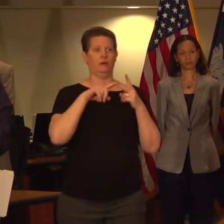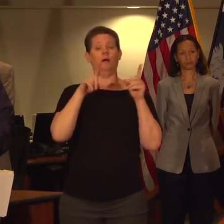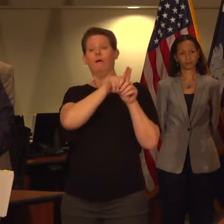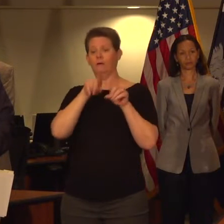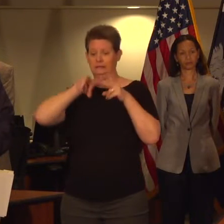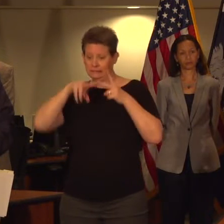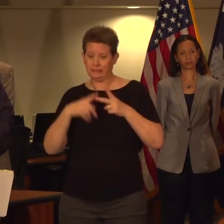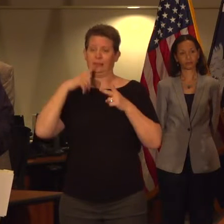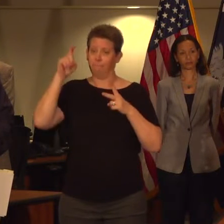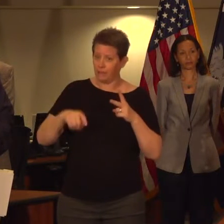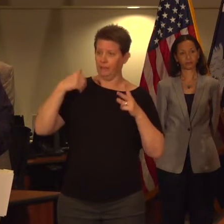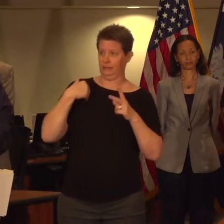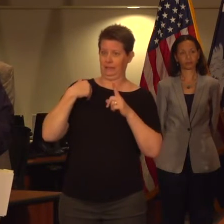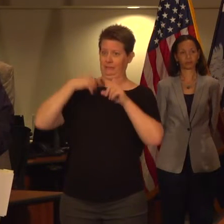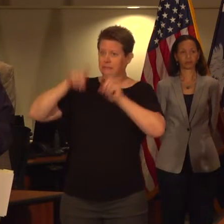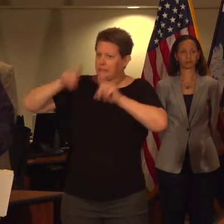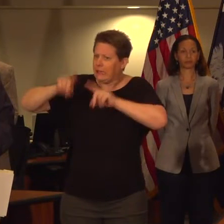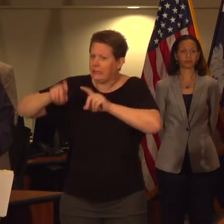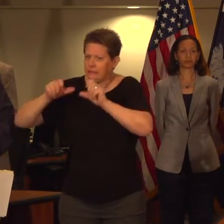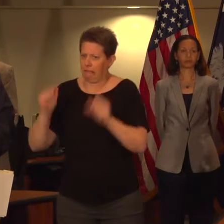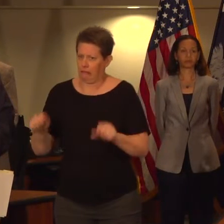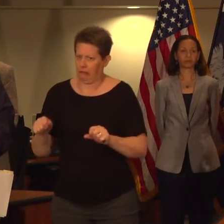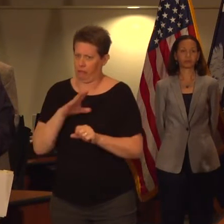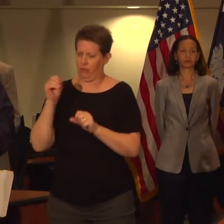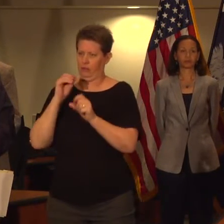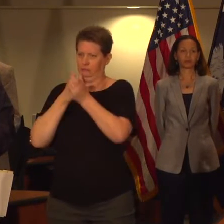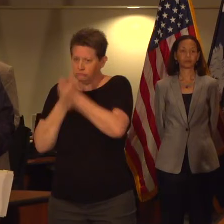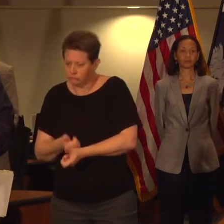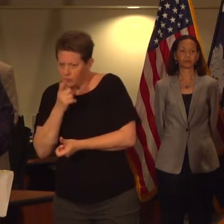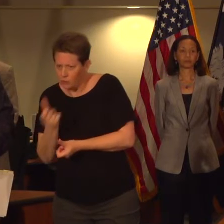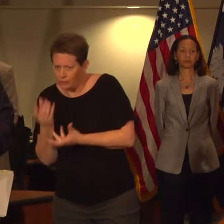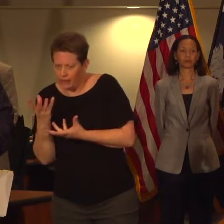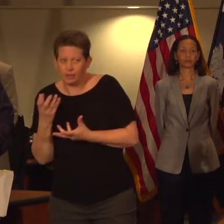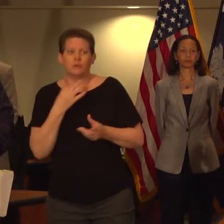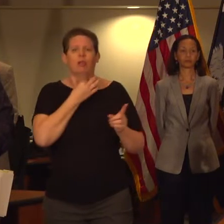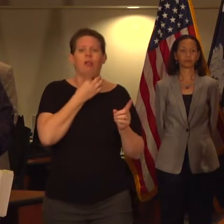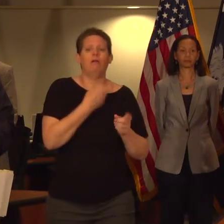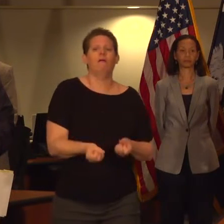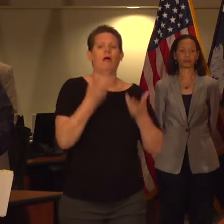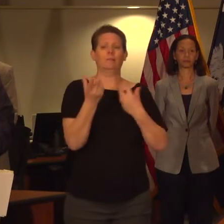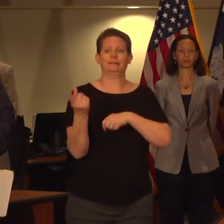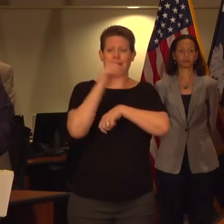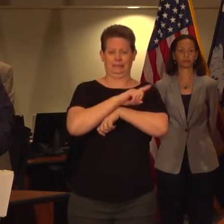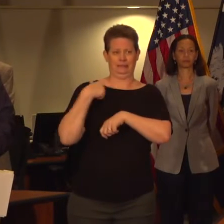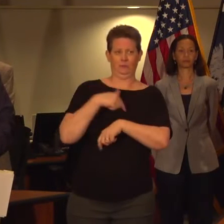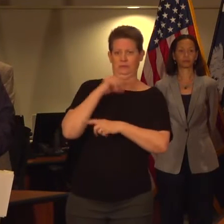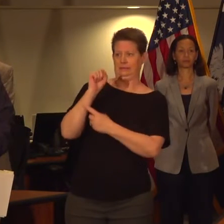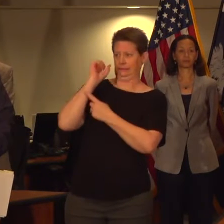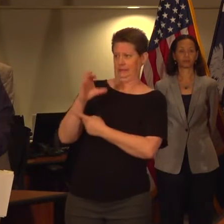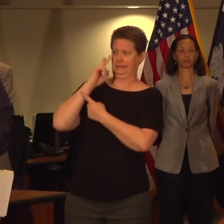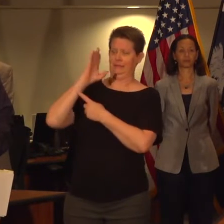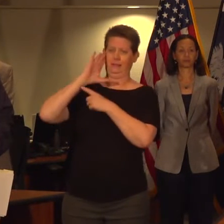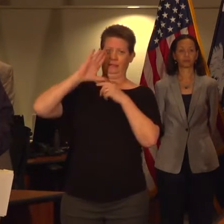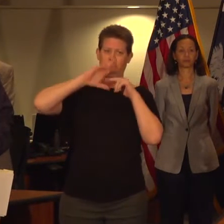testing and contact tracing available. To the issue of cases, how many consecutive days has South Carolina seen a